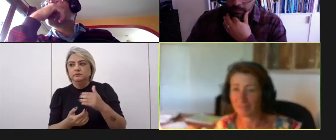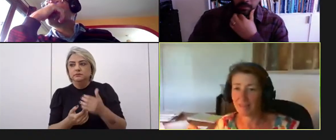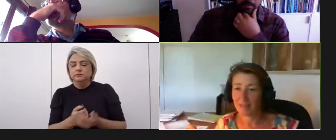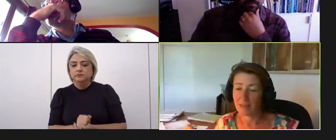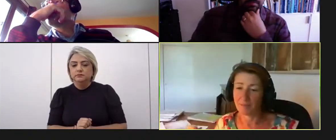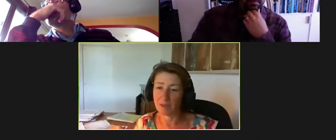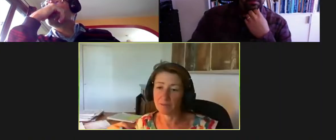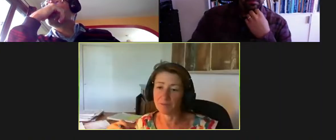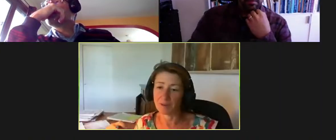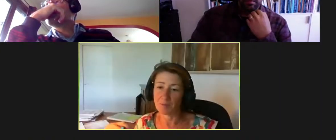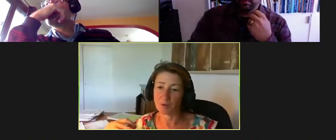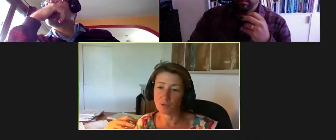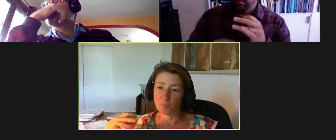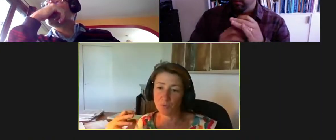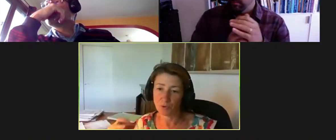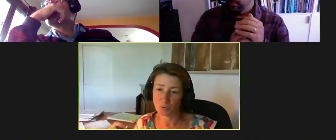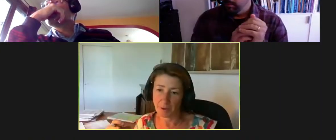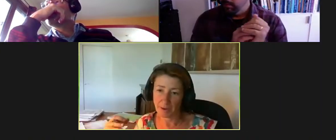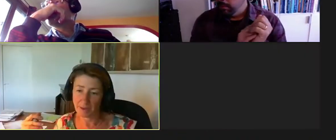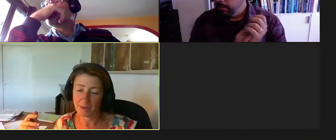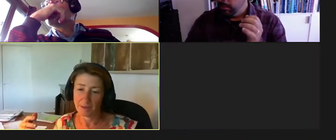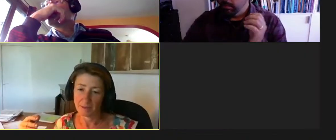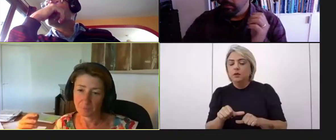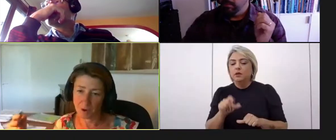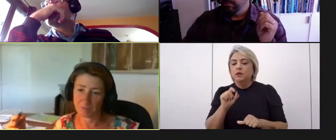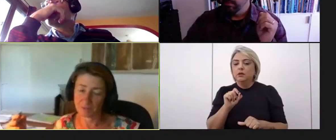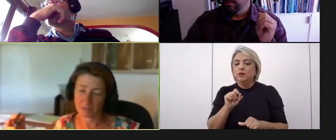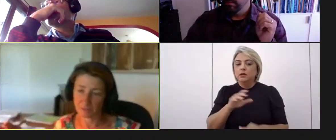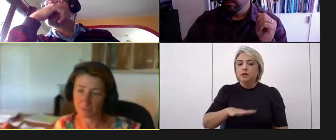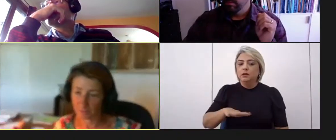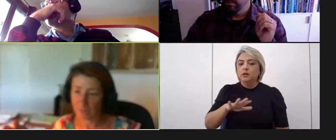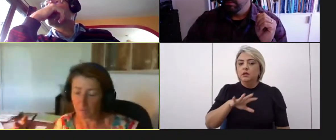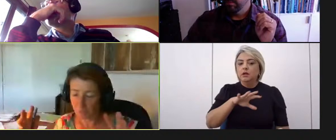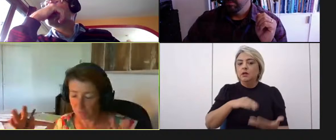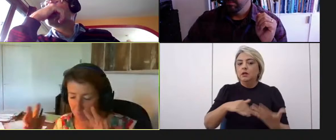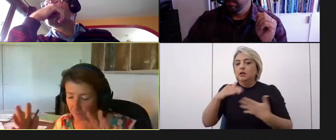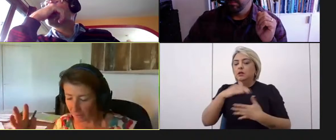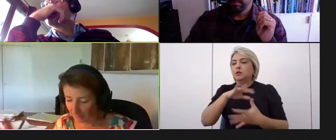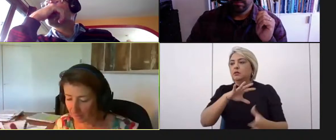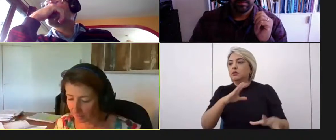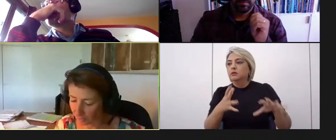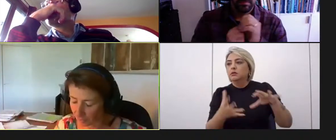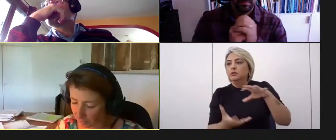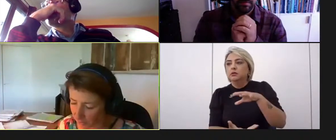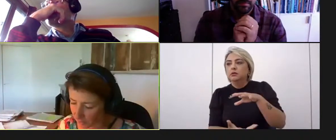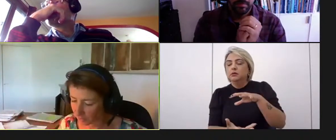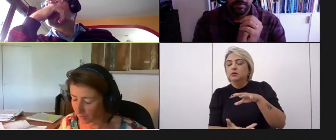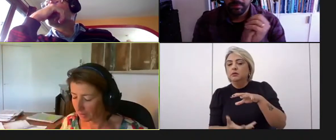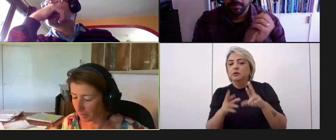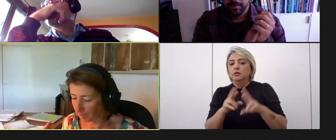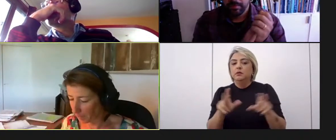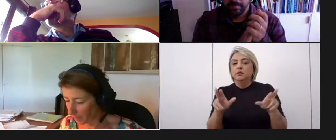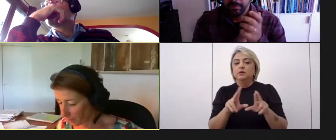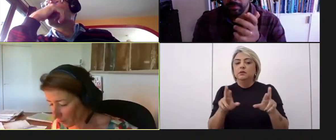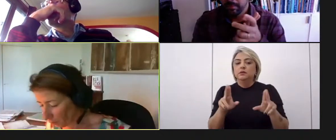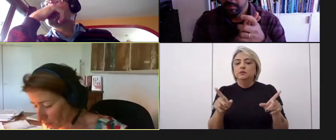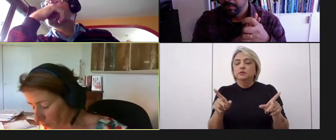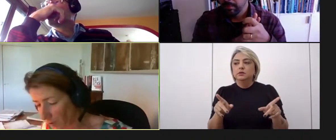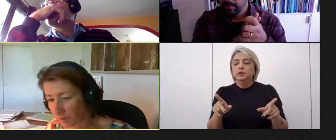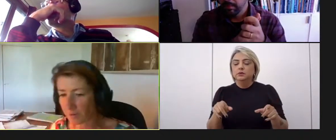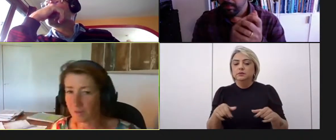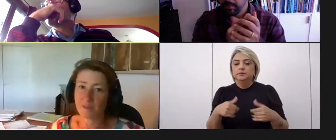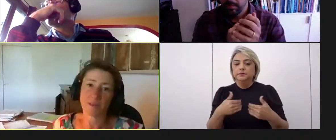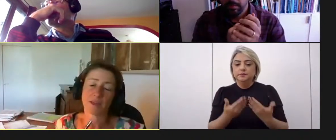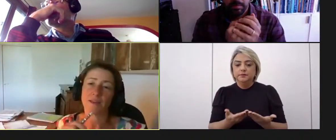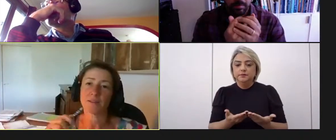levels and very much pushed by private actors. But I can answer on this question also.